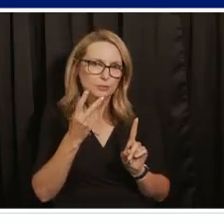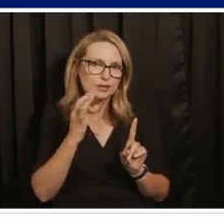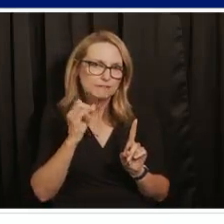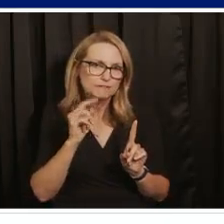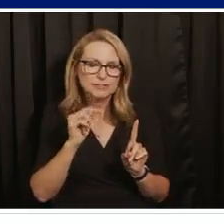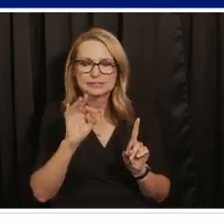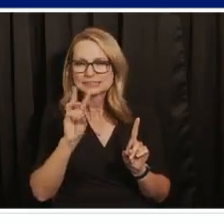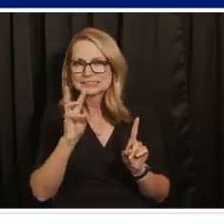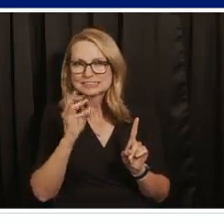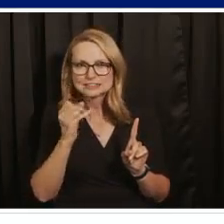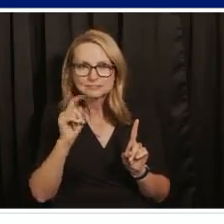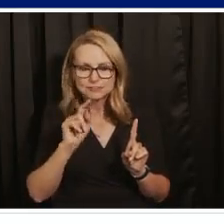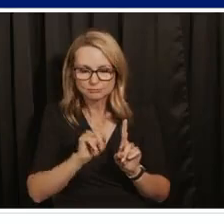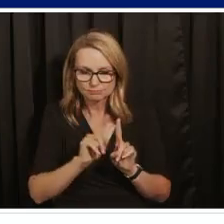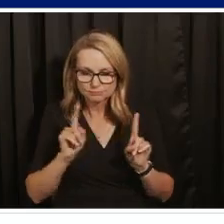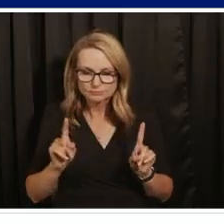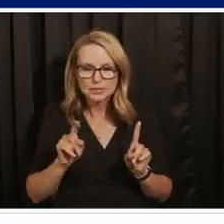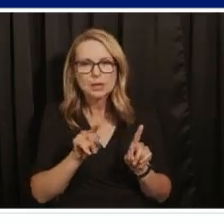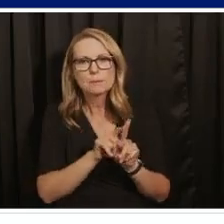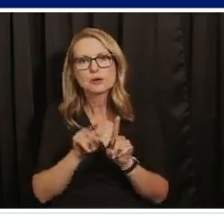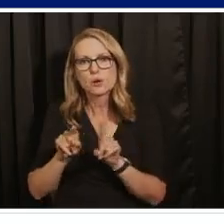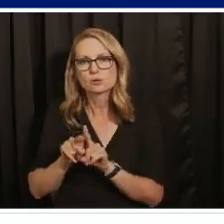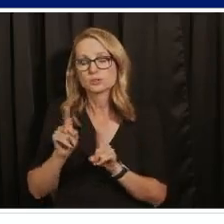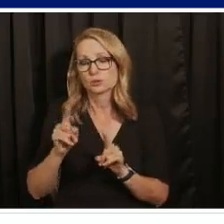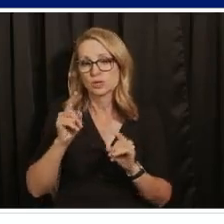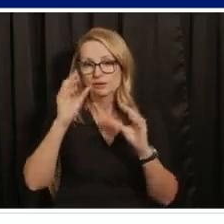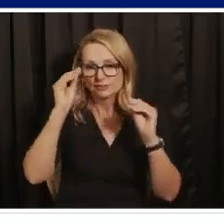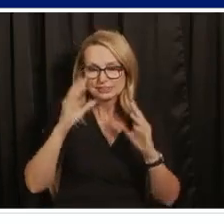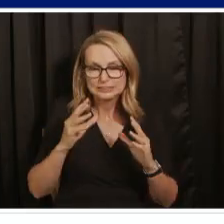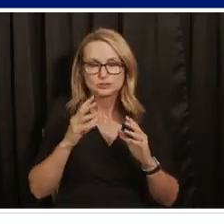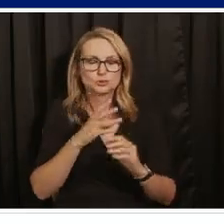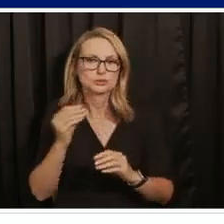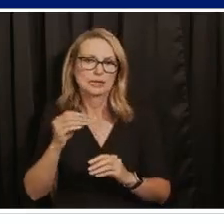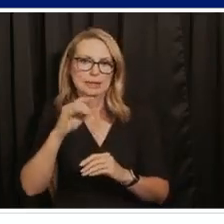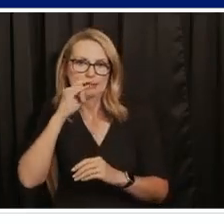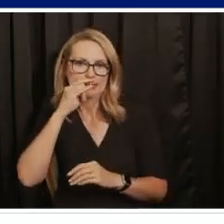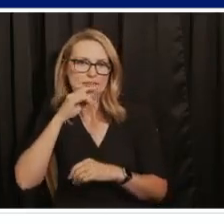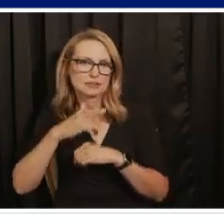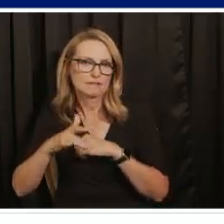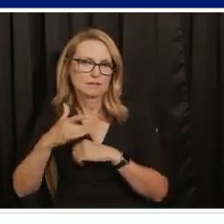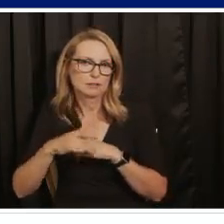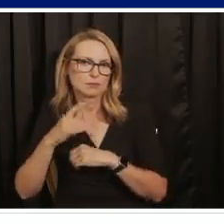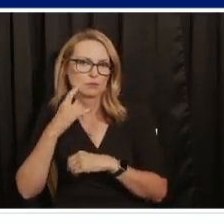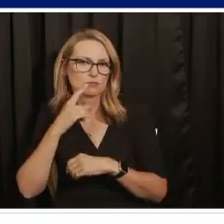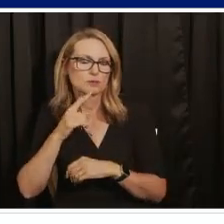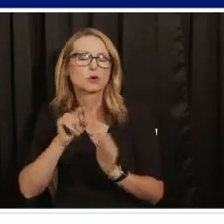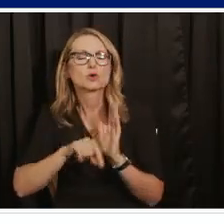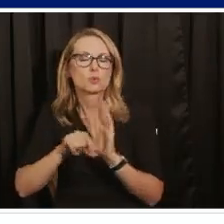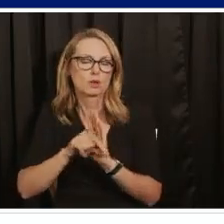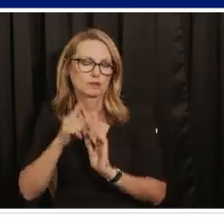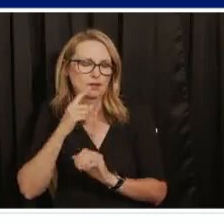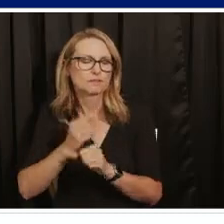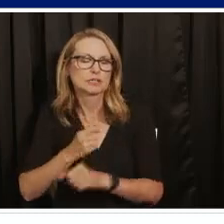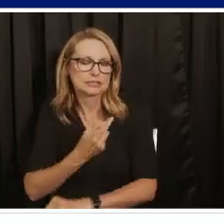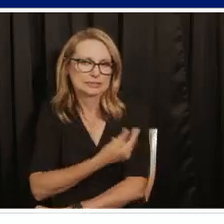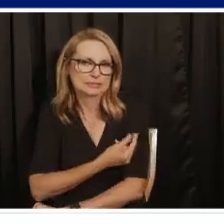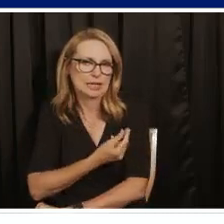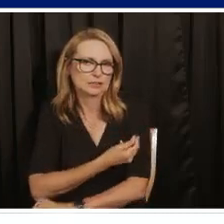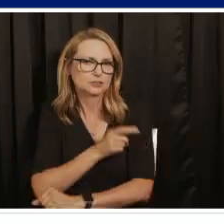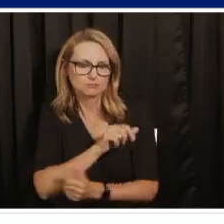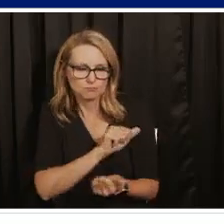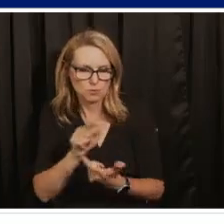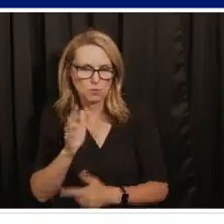vaccination of teachers and eligible 12 to 17-year-olds. All of these things can be layered on top of one another